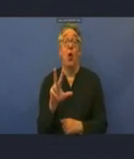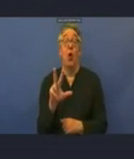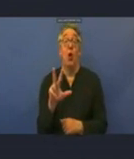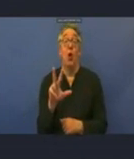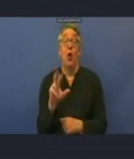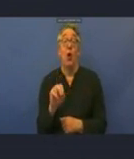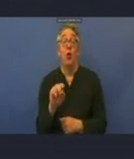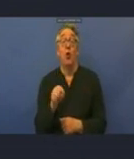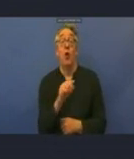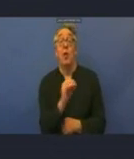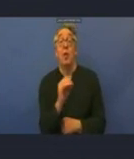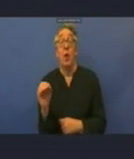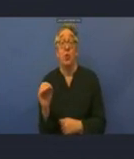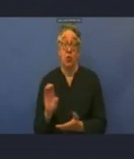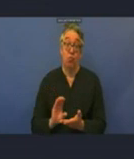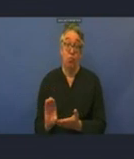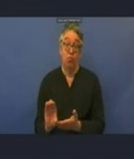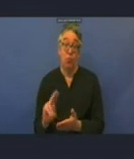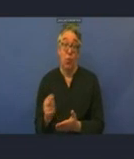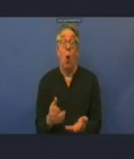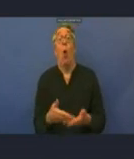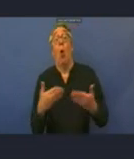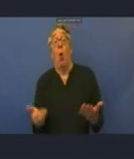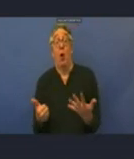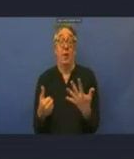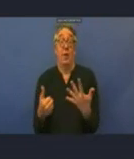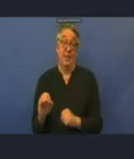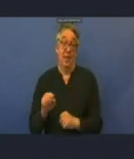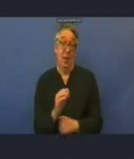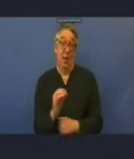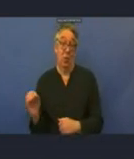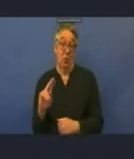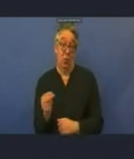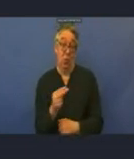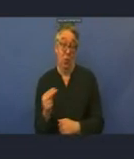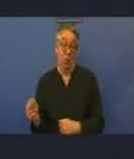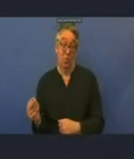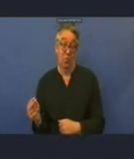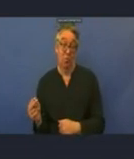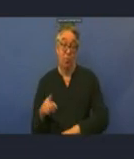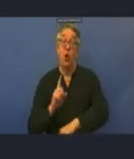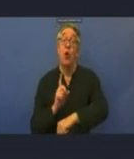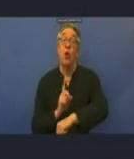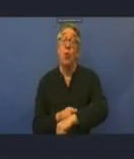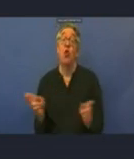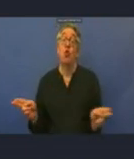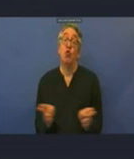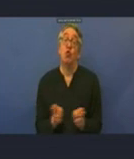30,000 or 60,000 euros. Shorter duration, so it can be shorter projects from 6-month